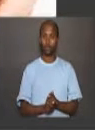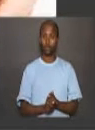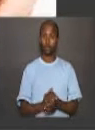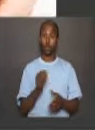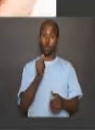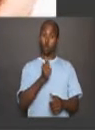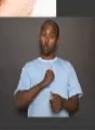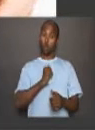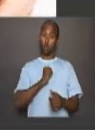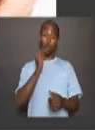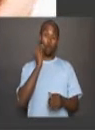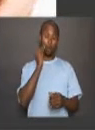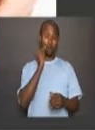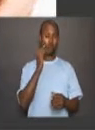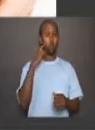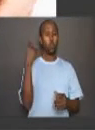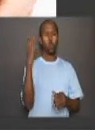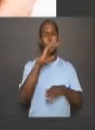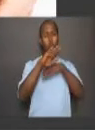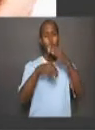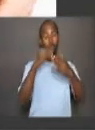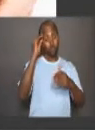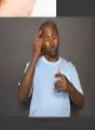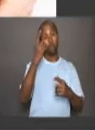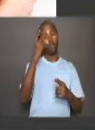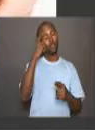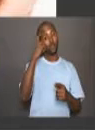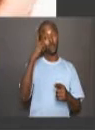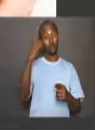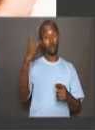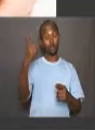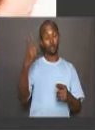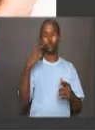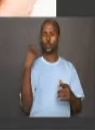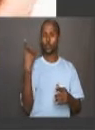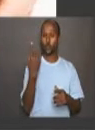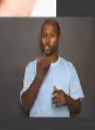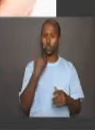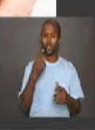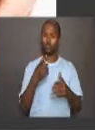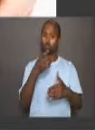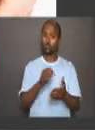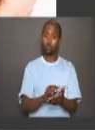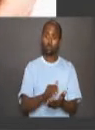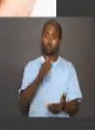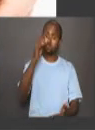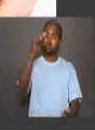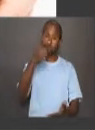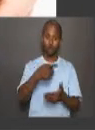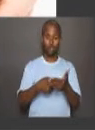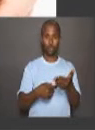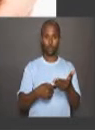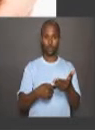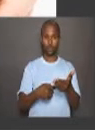Owning a home is everyone's dream. It is usually the most expensive item